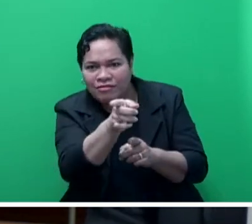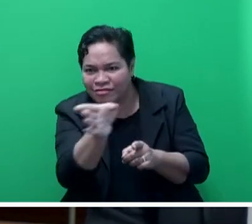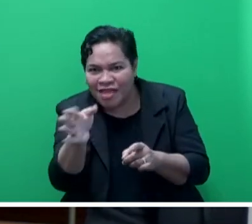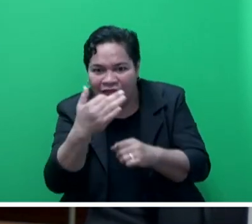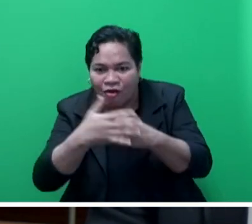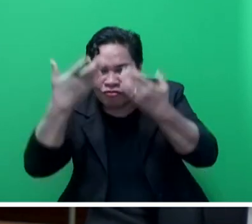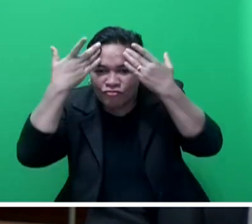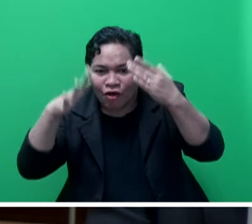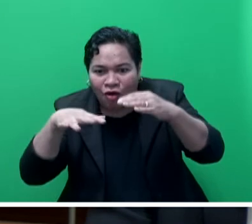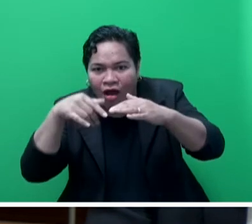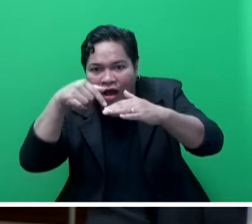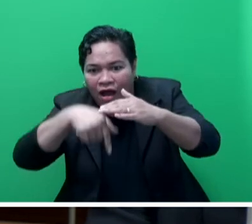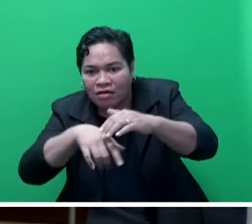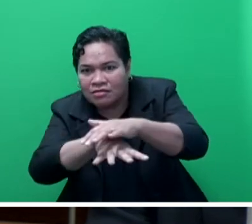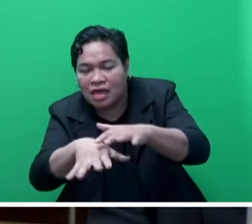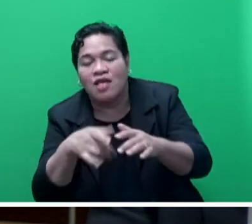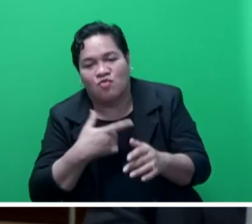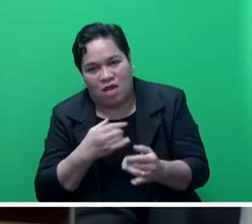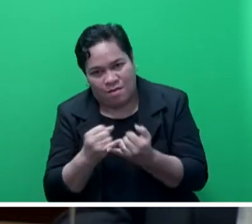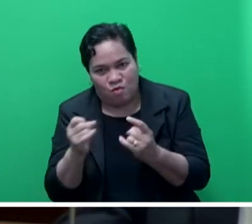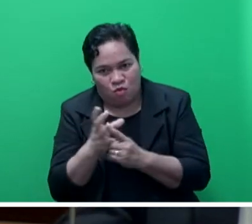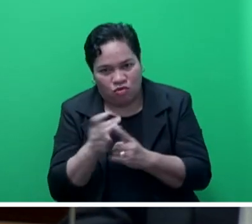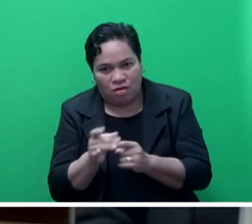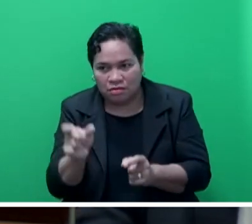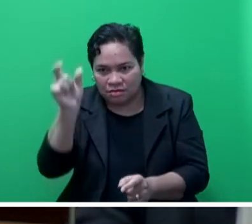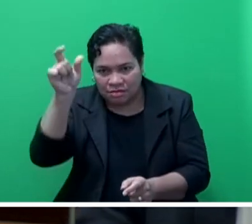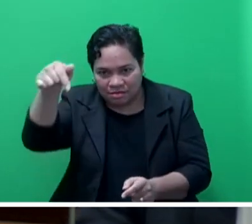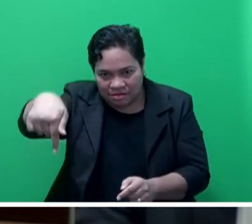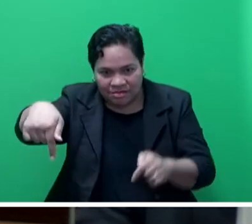so therefore these ATONs are actually required to determine a safe course of